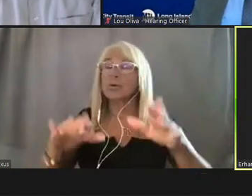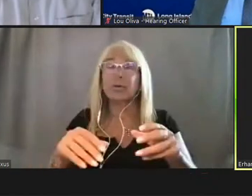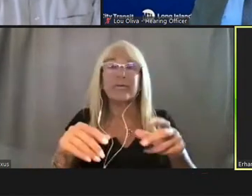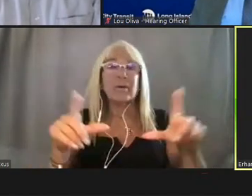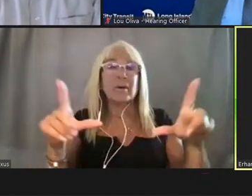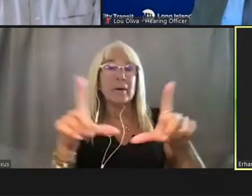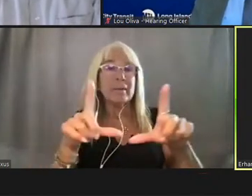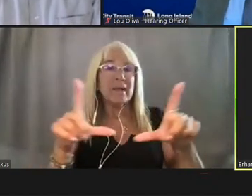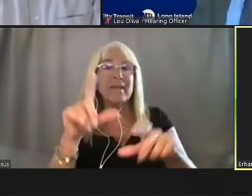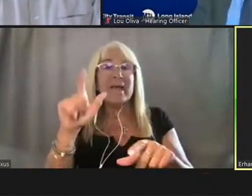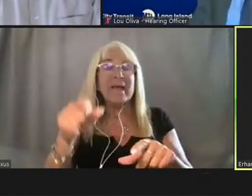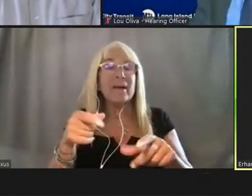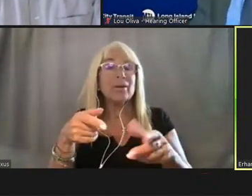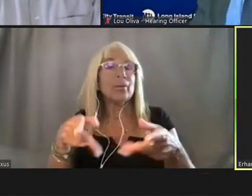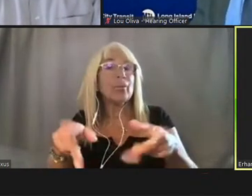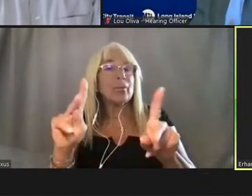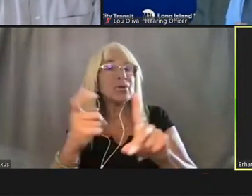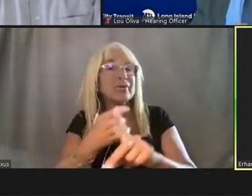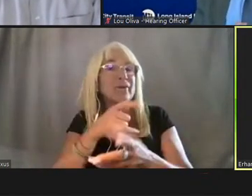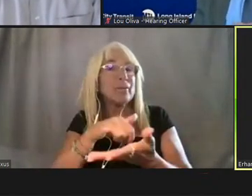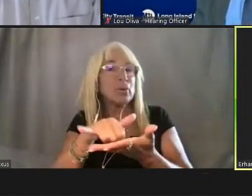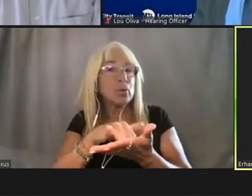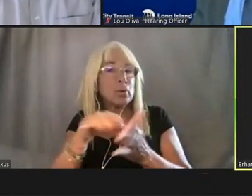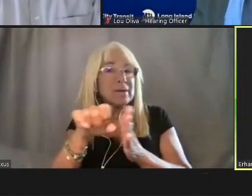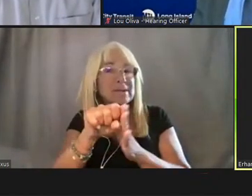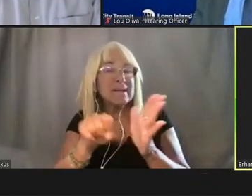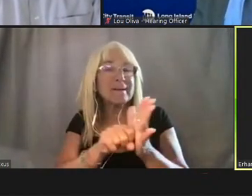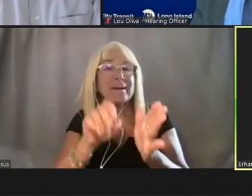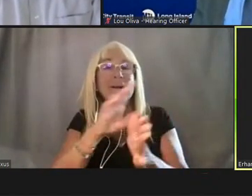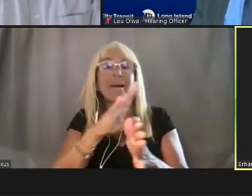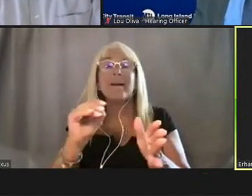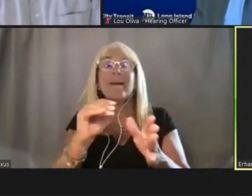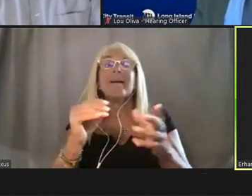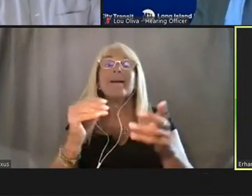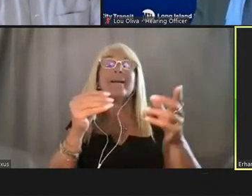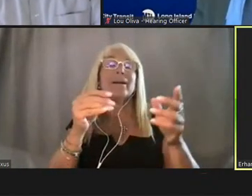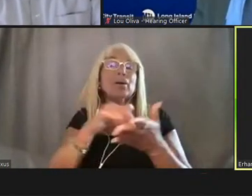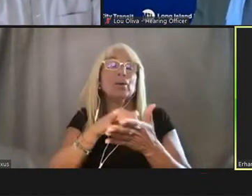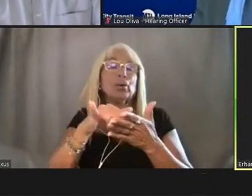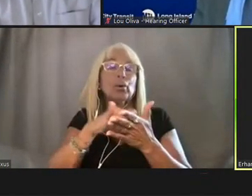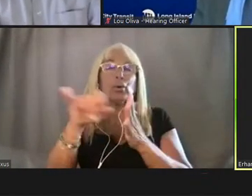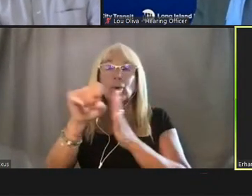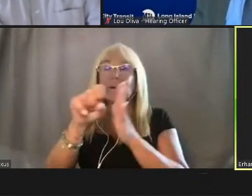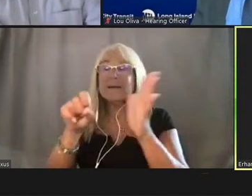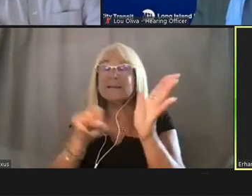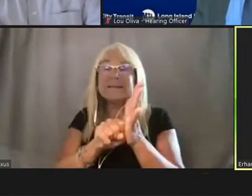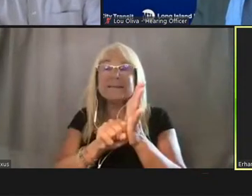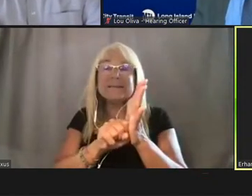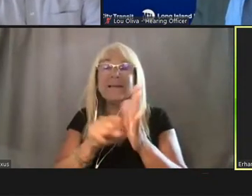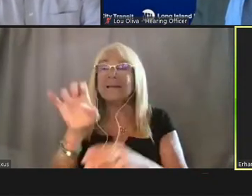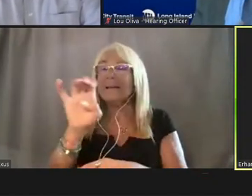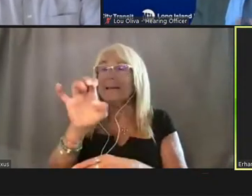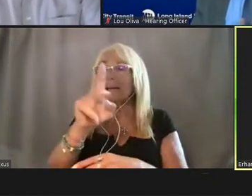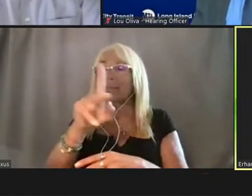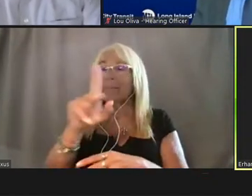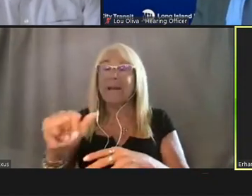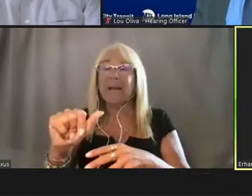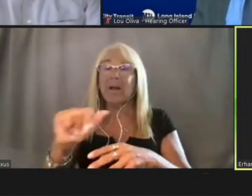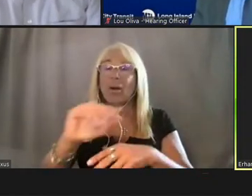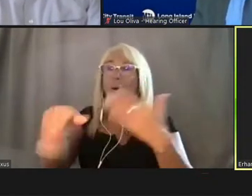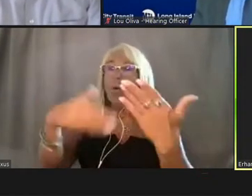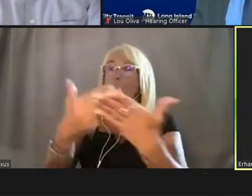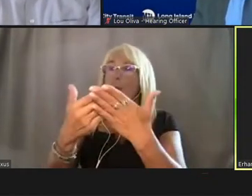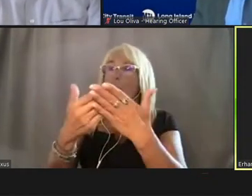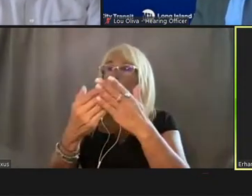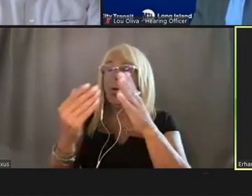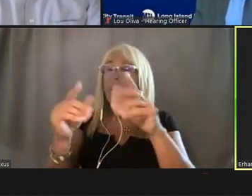from New York State and a major EPA study was done by New York State uh deeming every single Medallion that's auctioned off